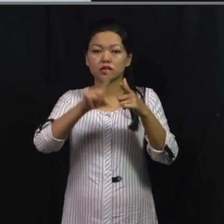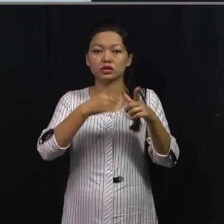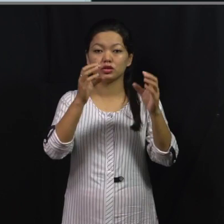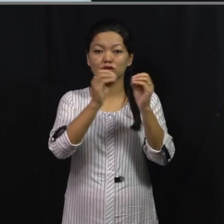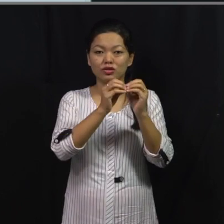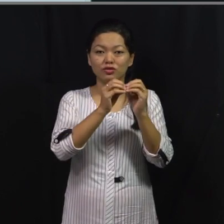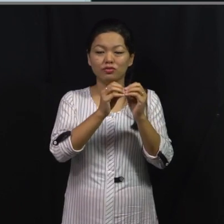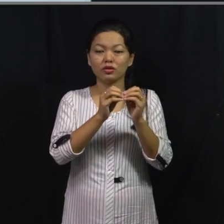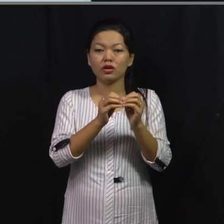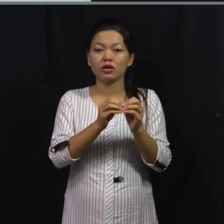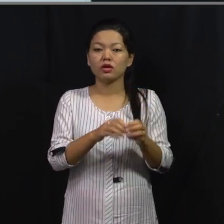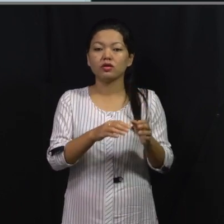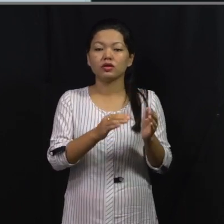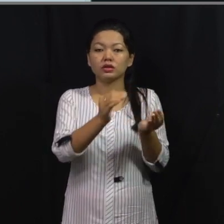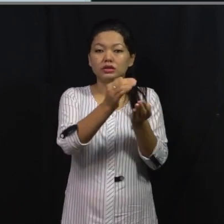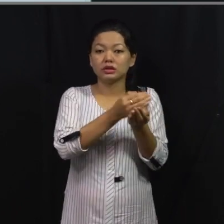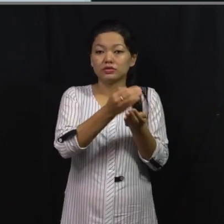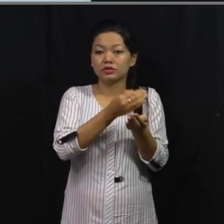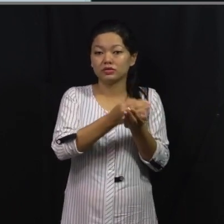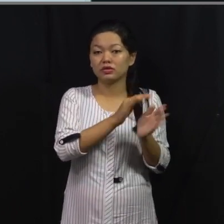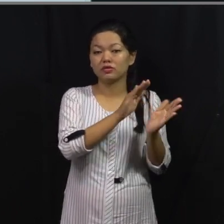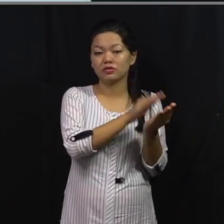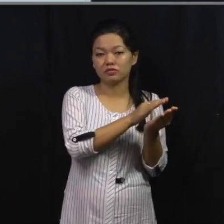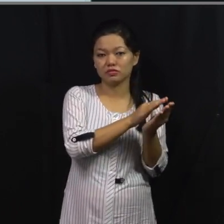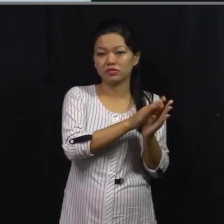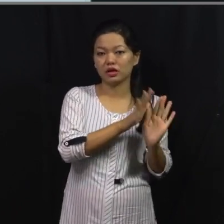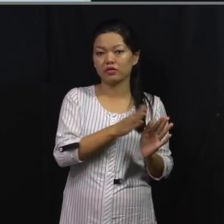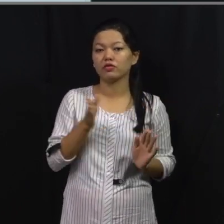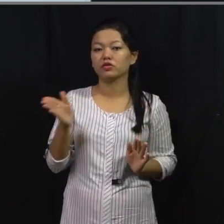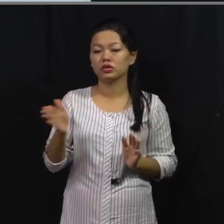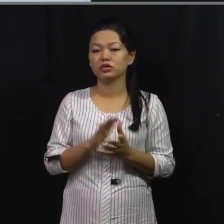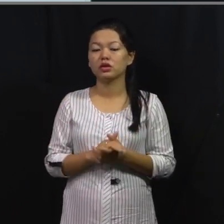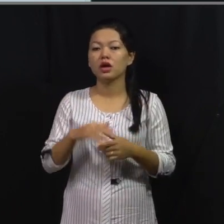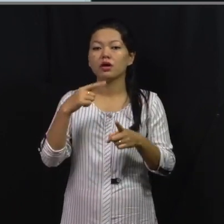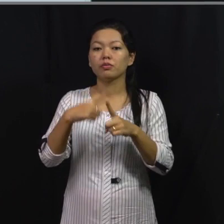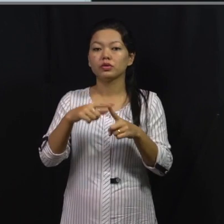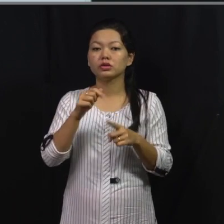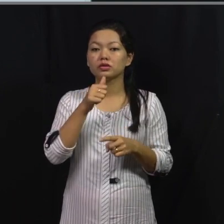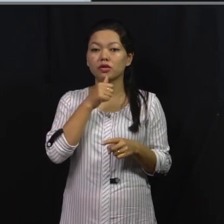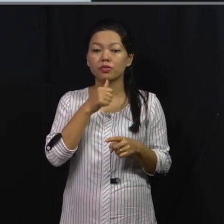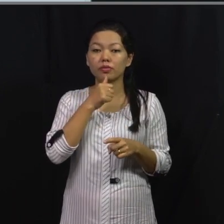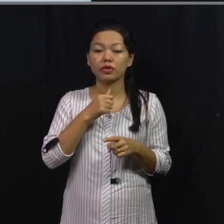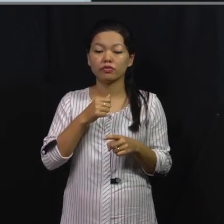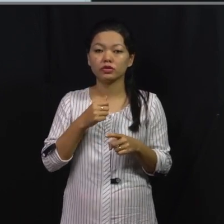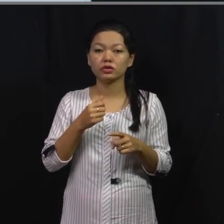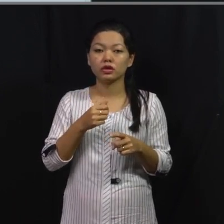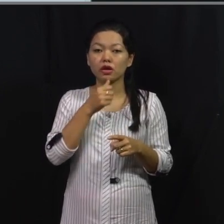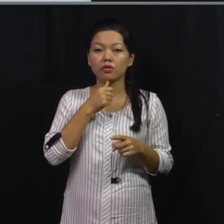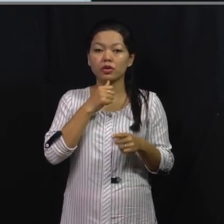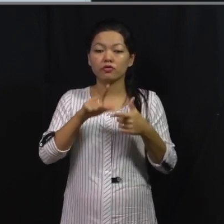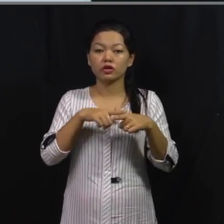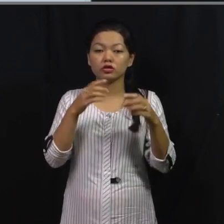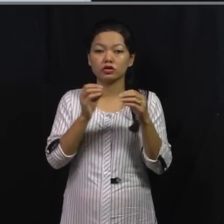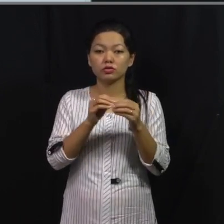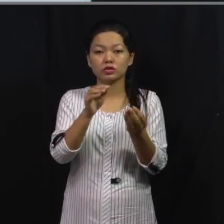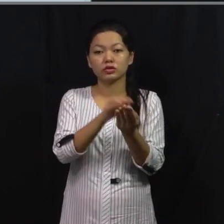some seats reserved in some private sectors as well, okay. So those are some of the provisions which has been added to it,